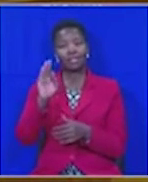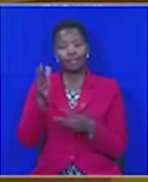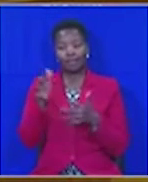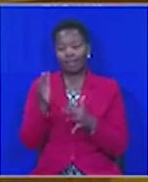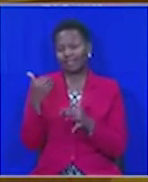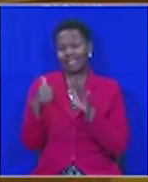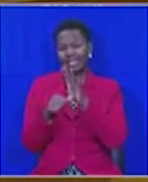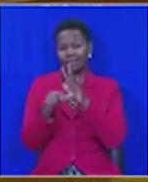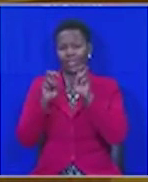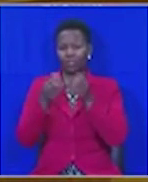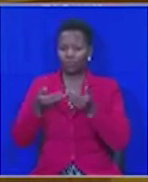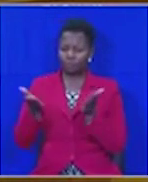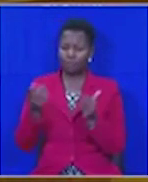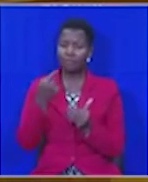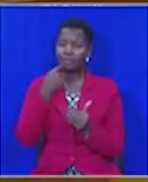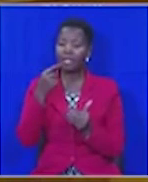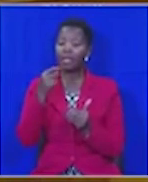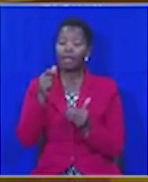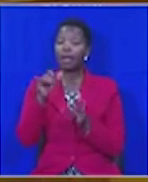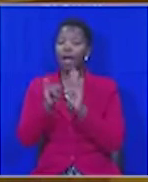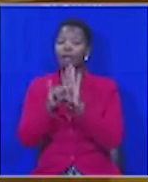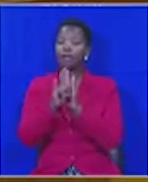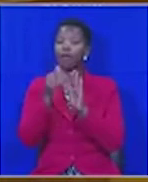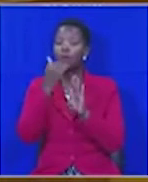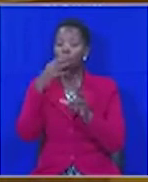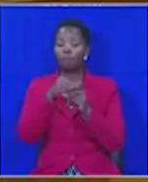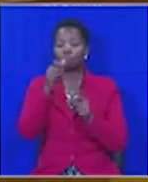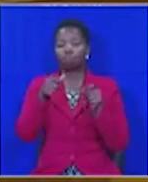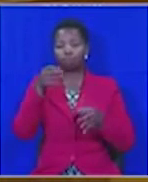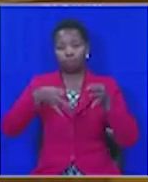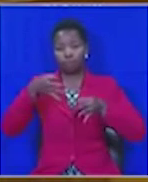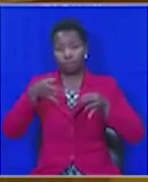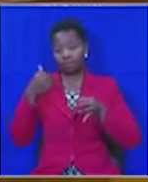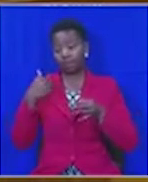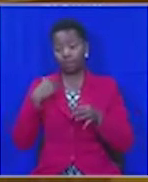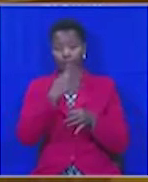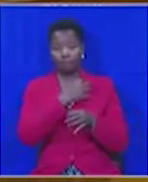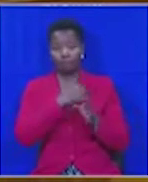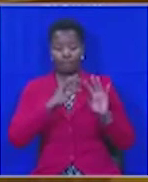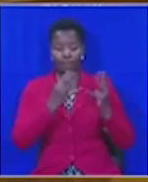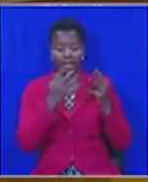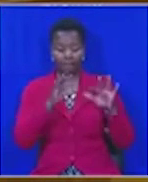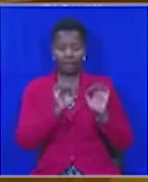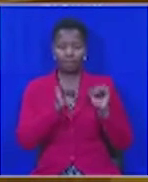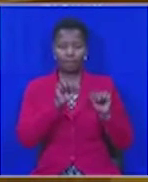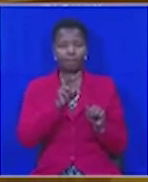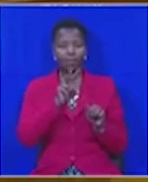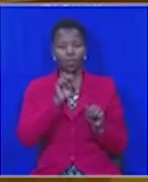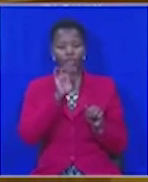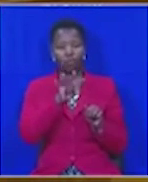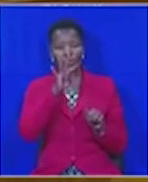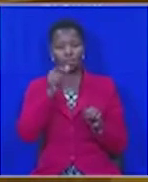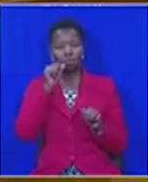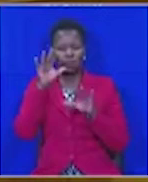pointed out, politically exposed persons. Our Cabinet took a bold step in 2015 in its commitment to fight financial crime